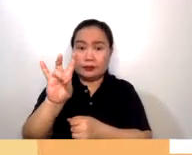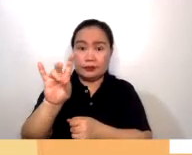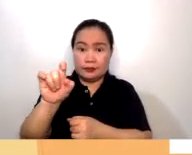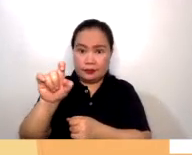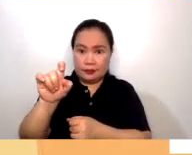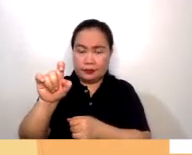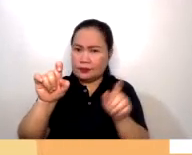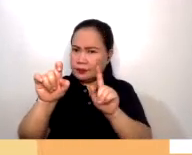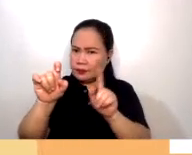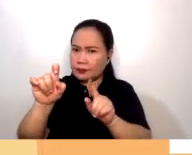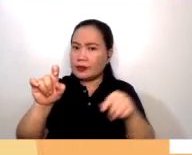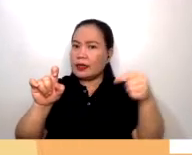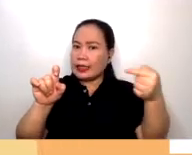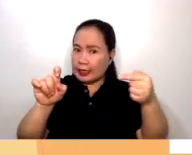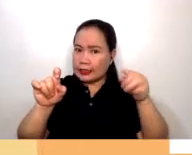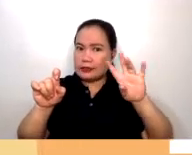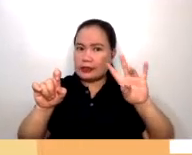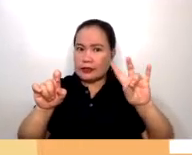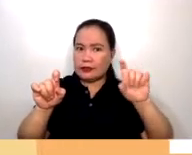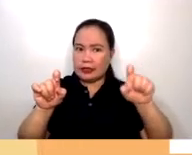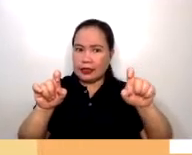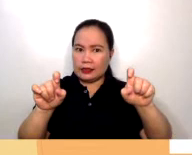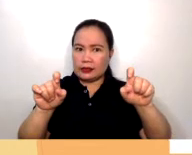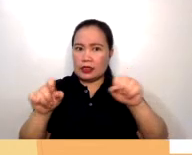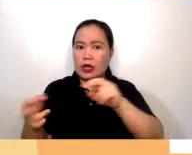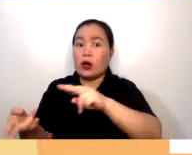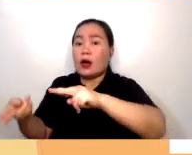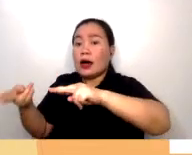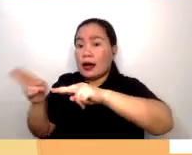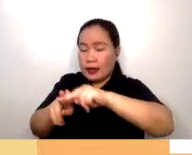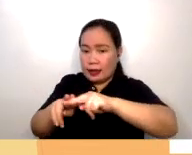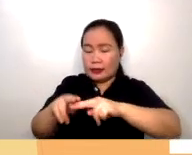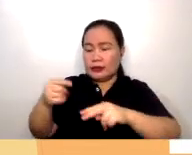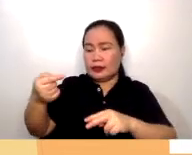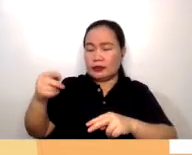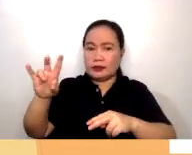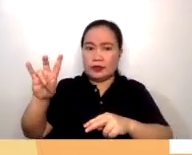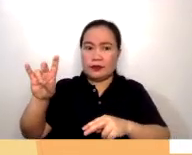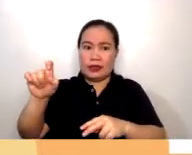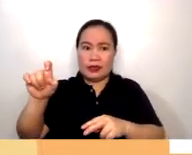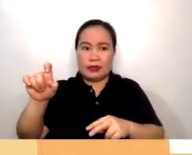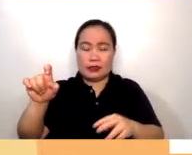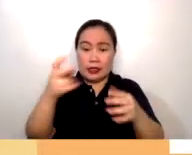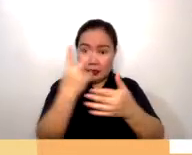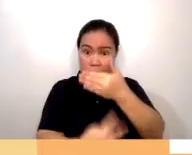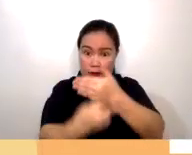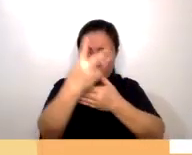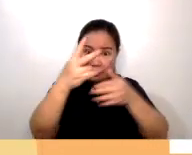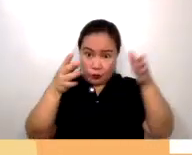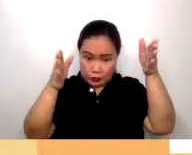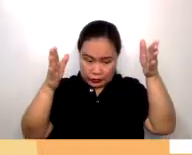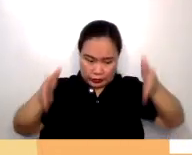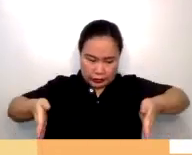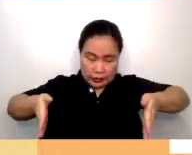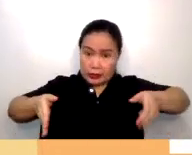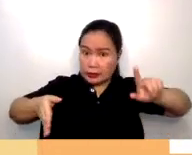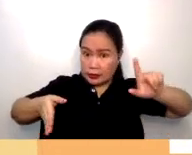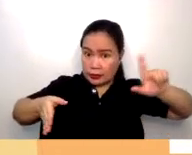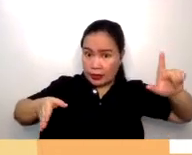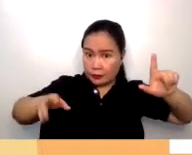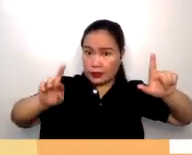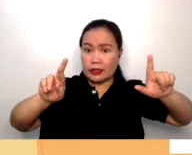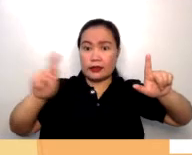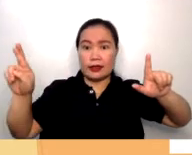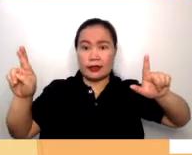negative 7x. So, we're going to add negative 7x in both sides of